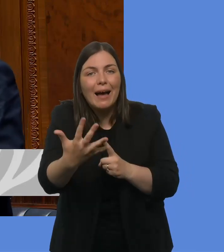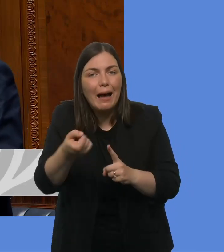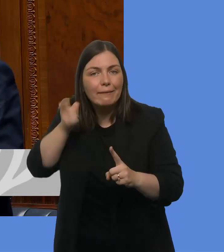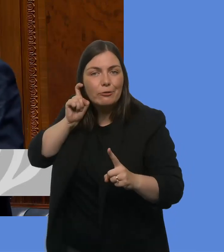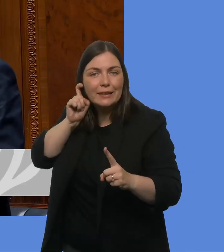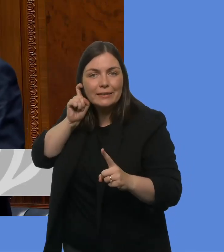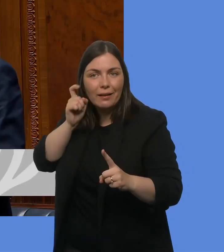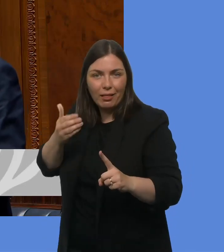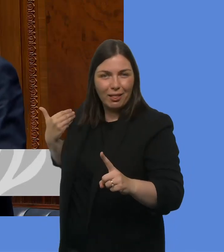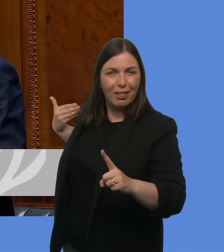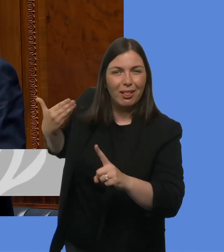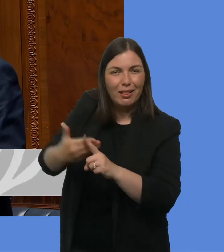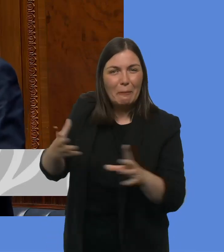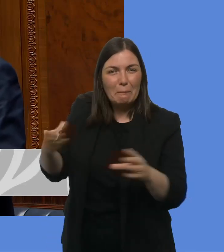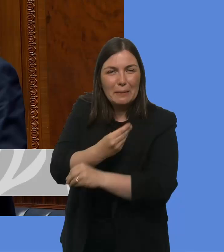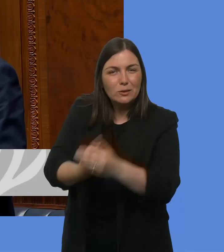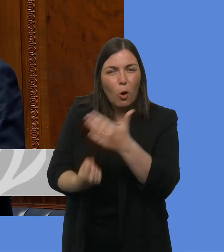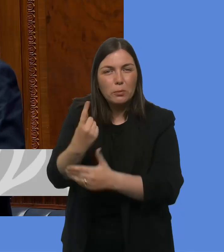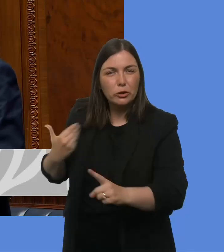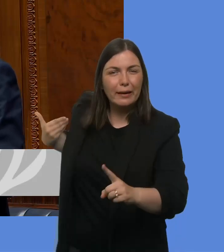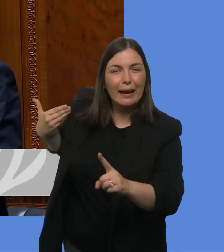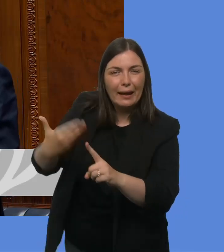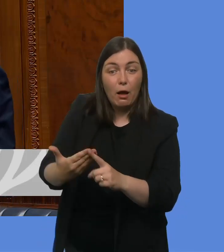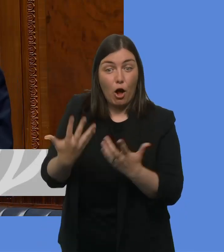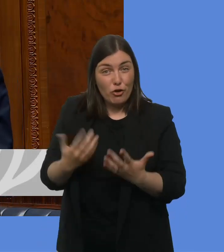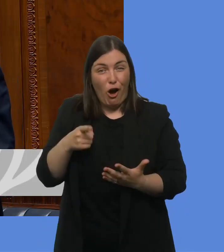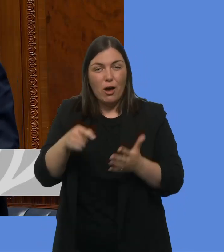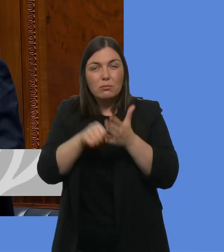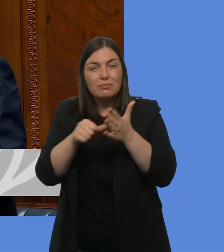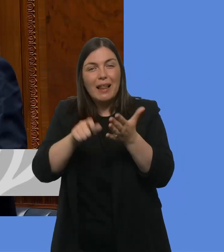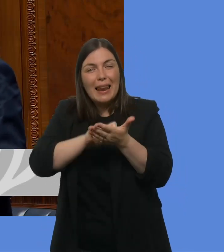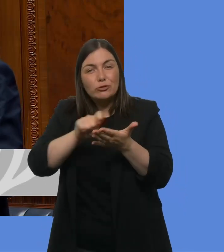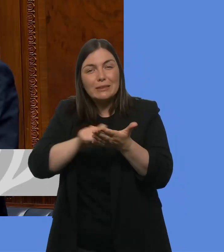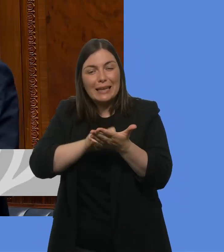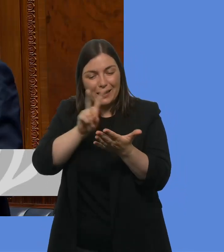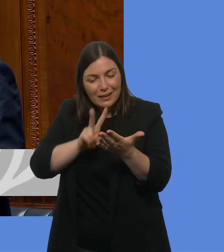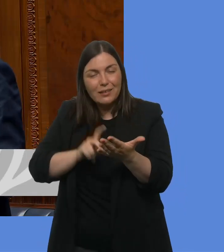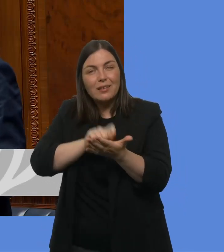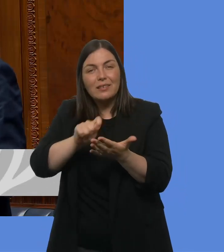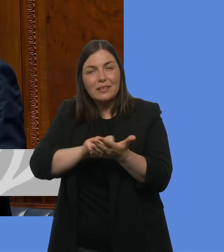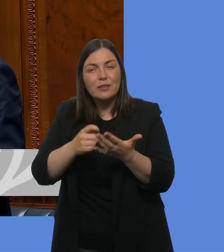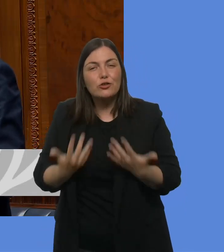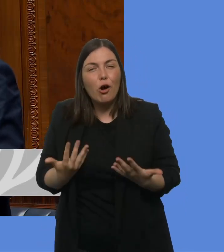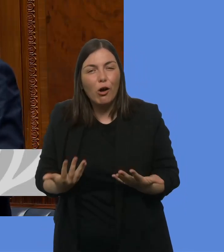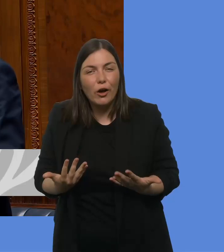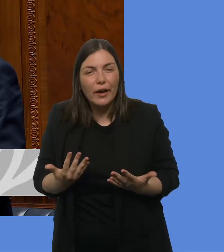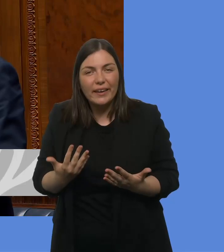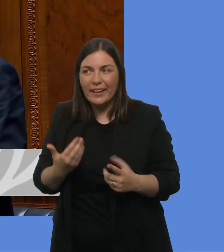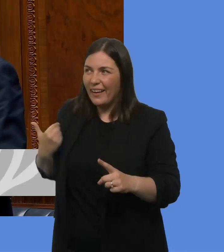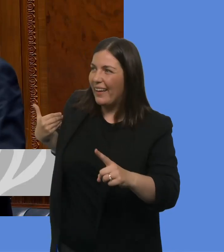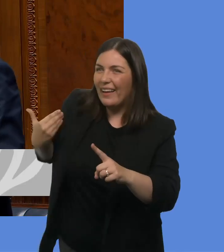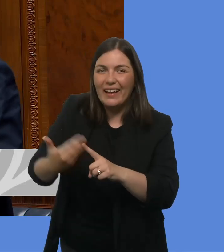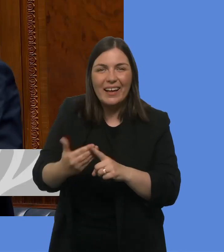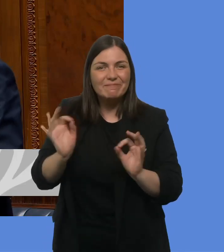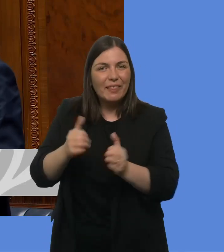is a continuing factor to the literacy issues that child is now struggling. Secondly, I